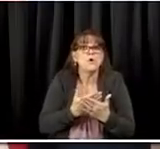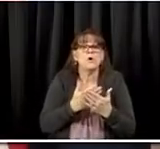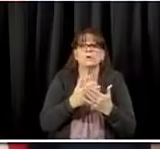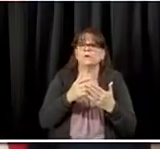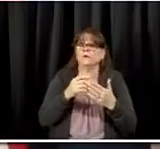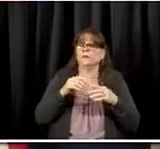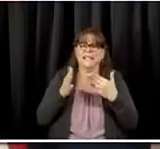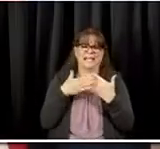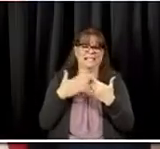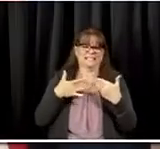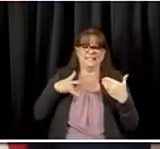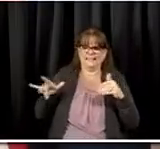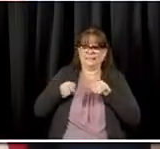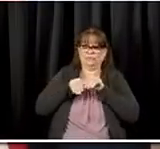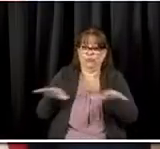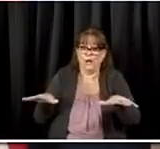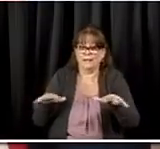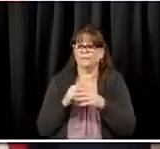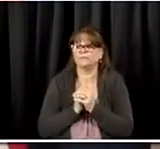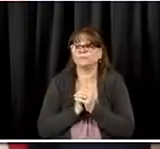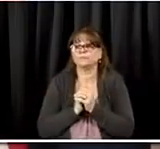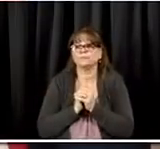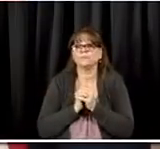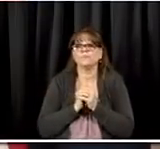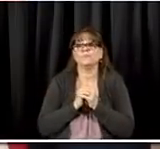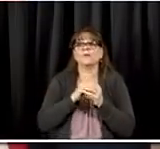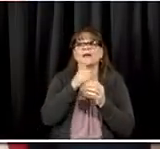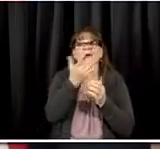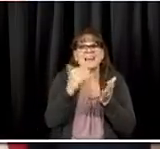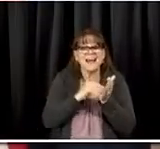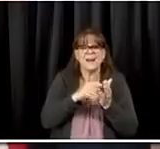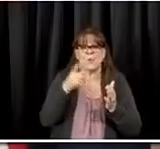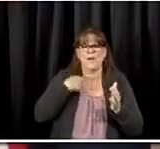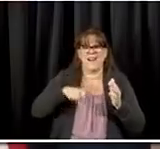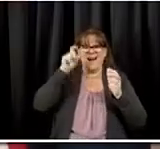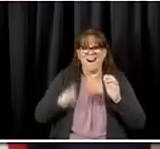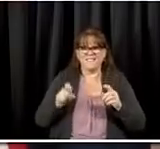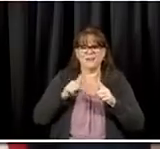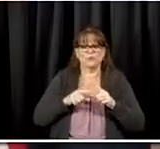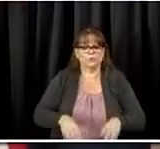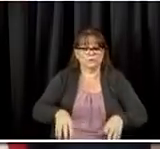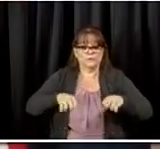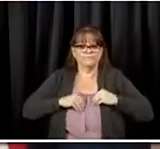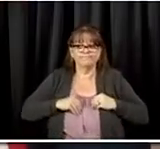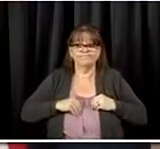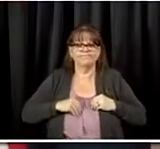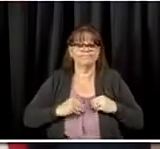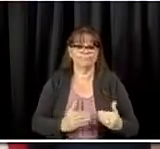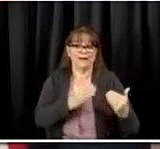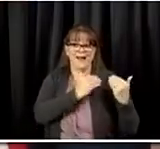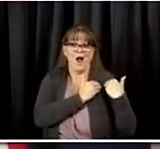think ultimately everybody has to live with your own. You have to live with their own. We have to live with their own conscience, our own